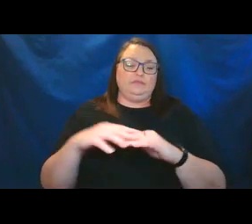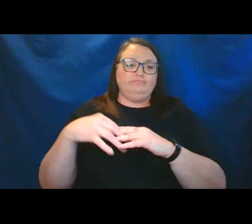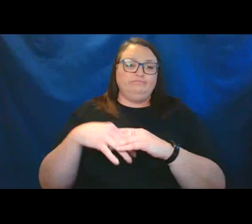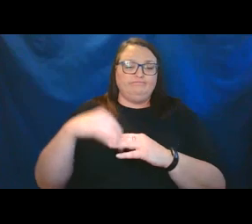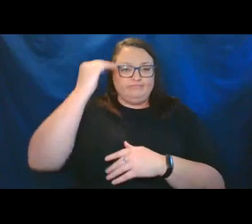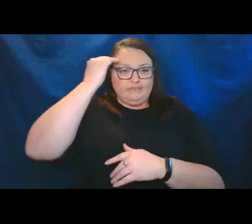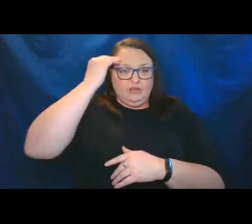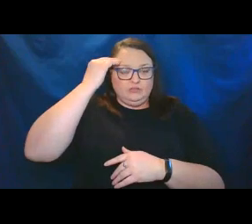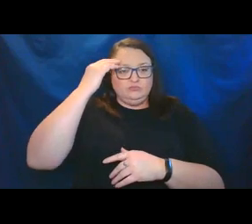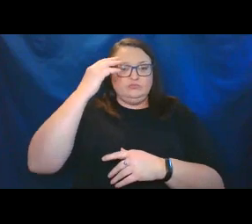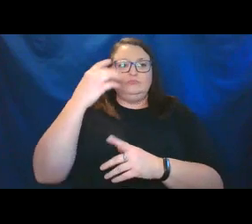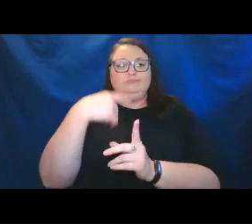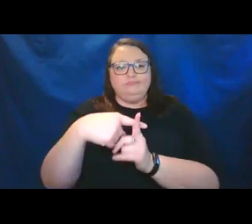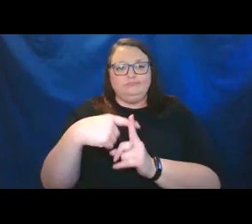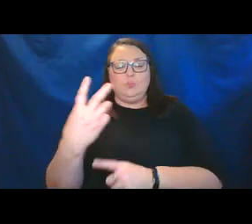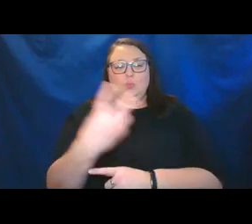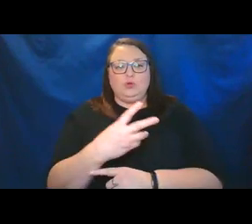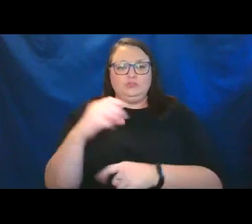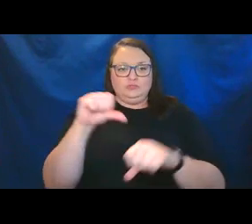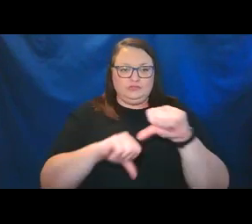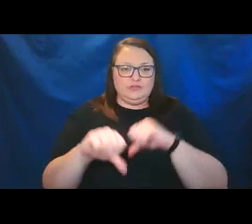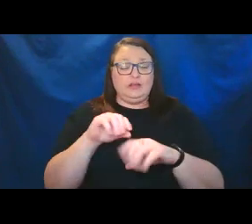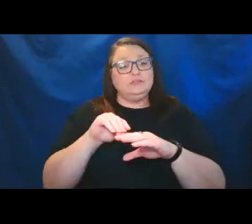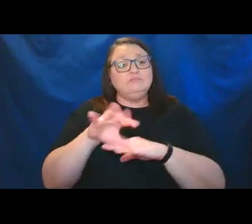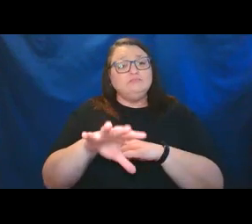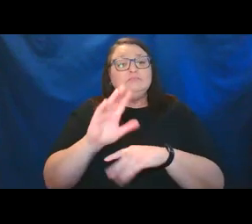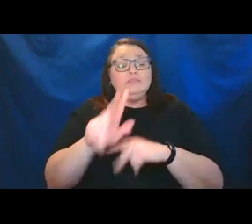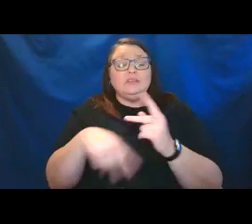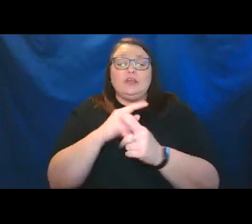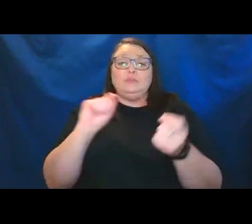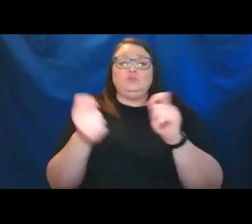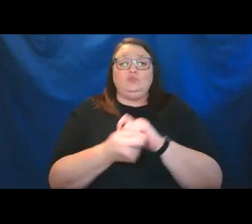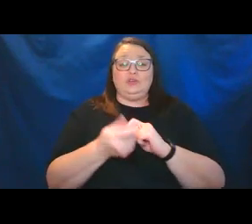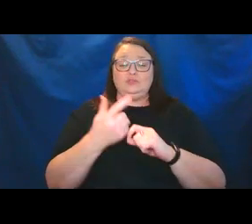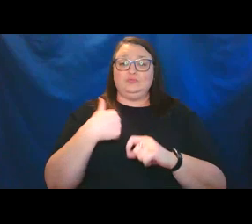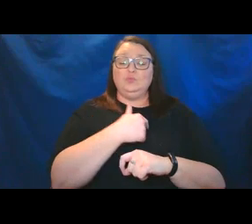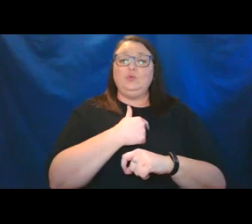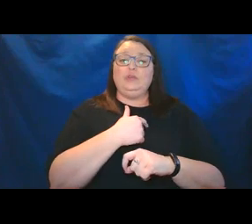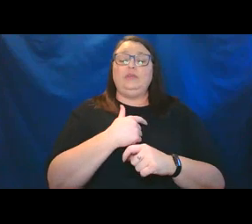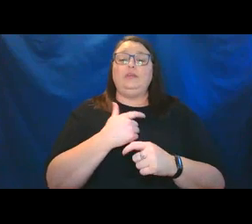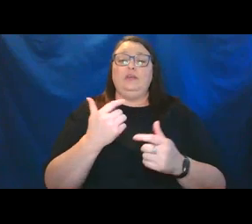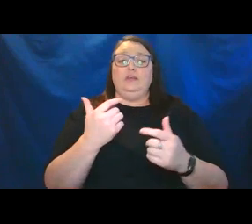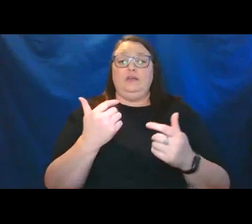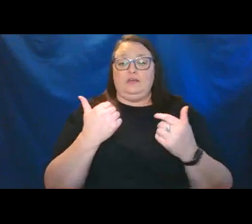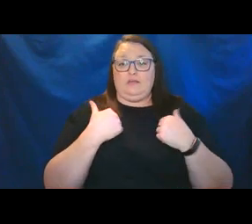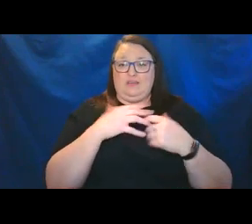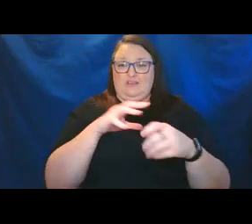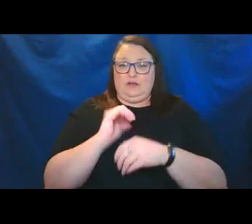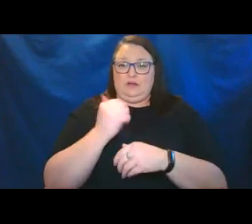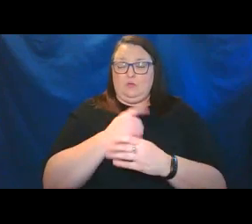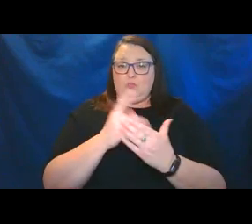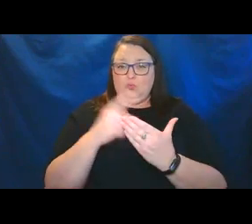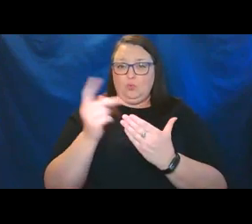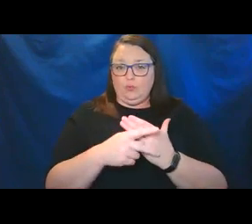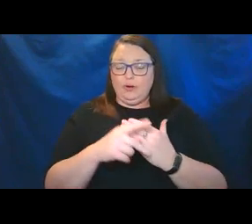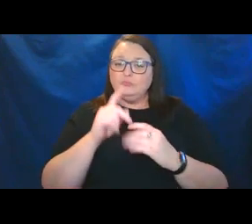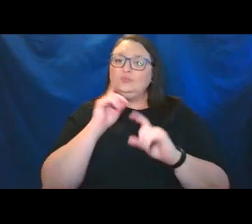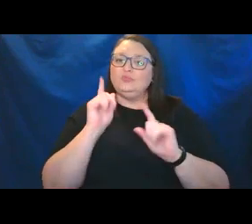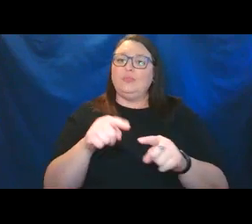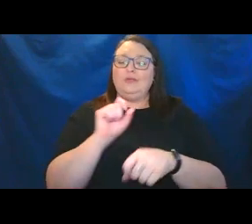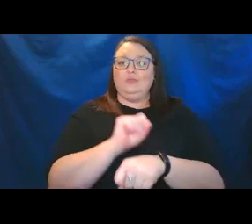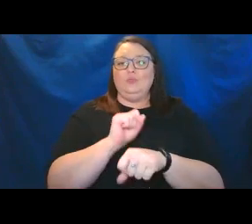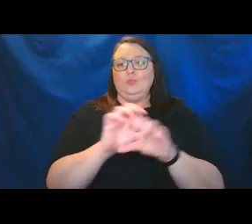priority really informs the types of changes that we're making to our programs to be more responsive to this tribal workforce need and